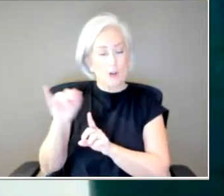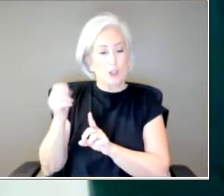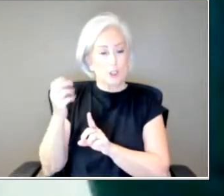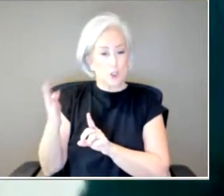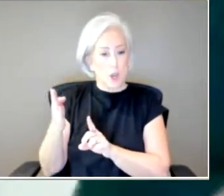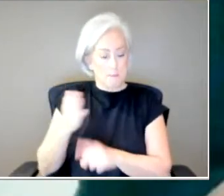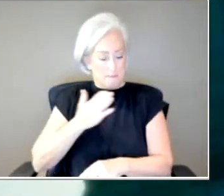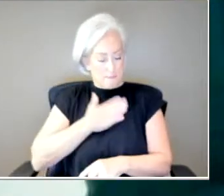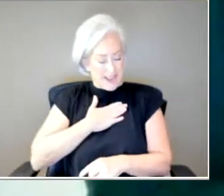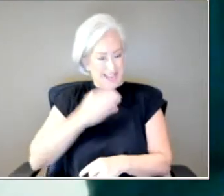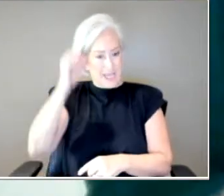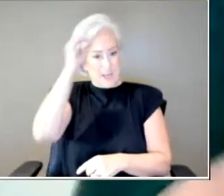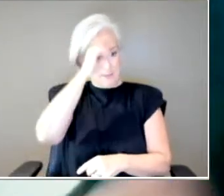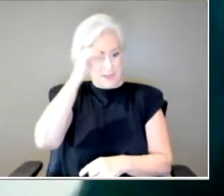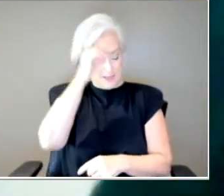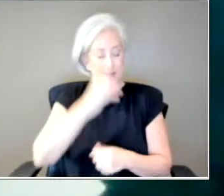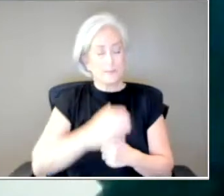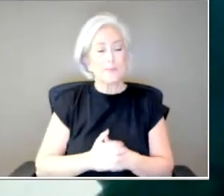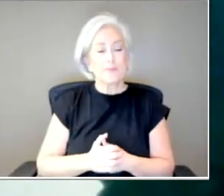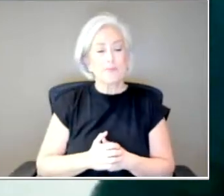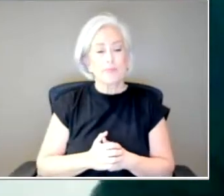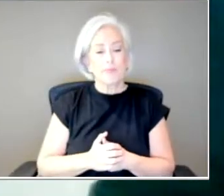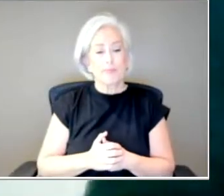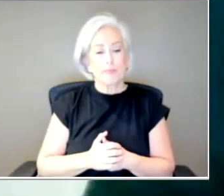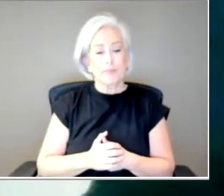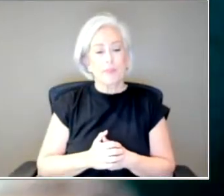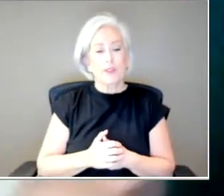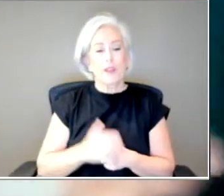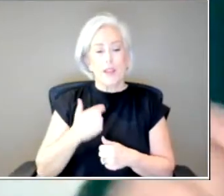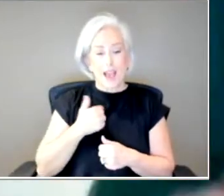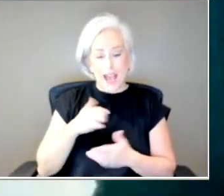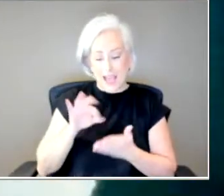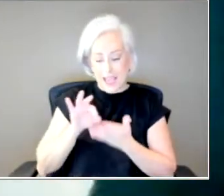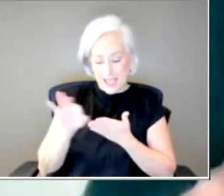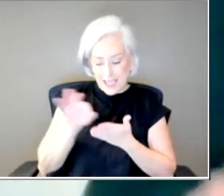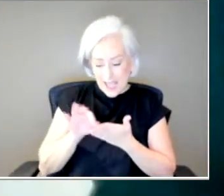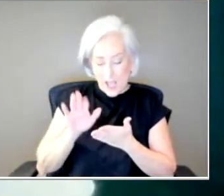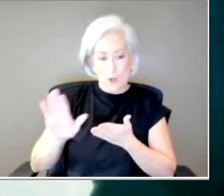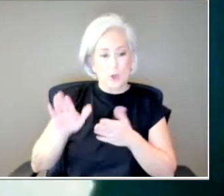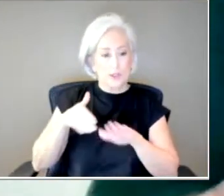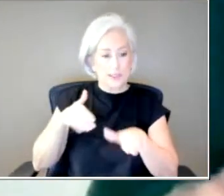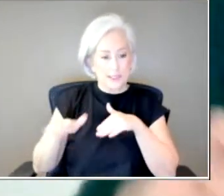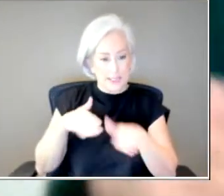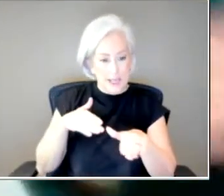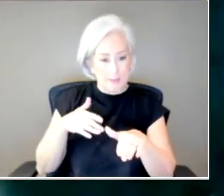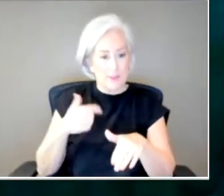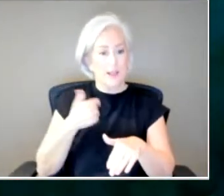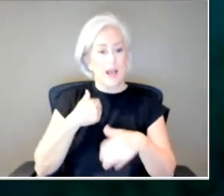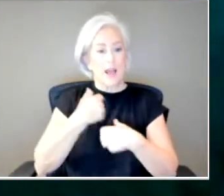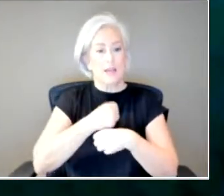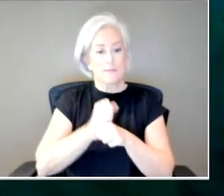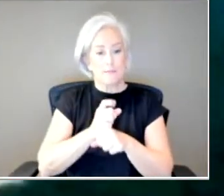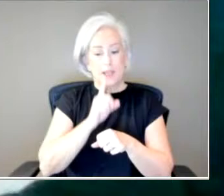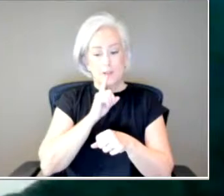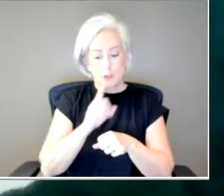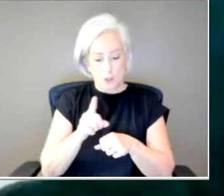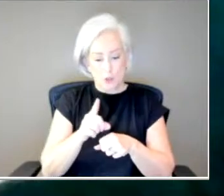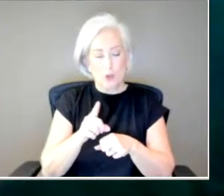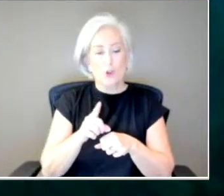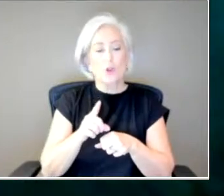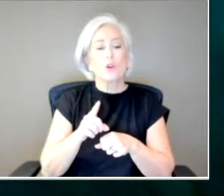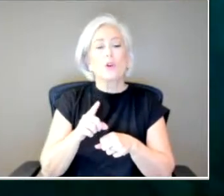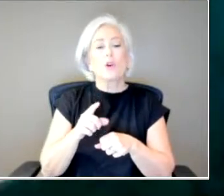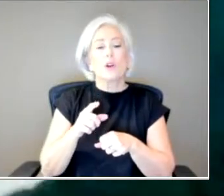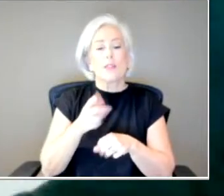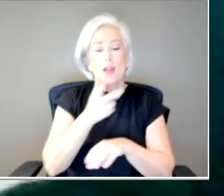is, I count her steps. I make sure that she gets dropped off close to